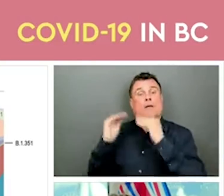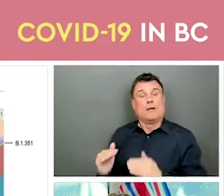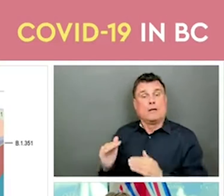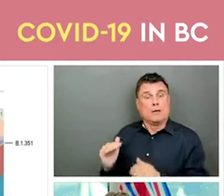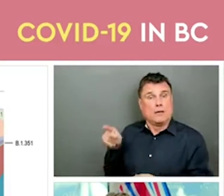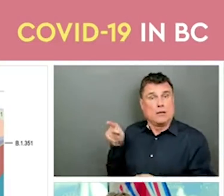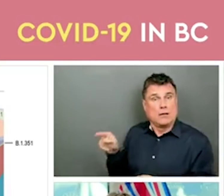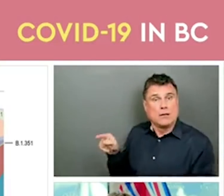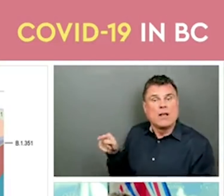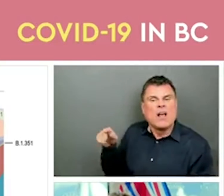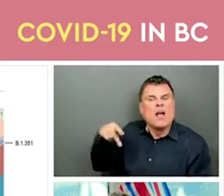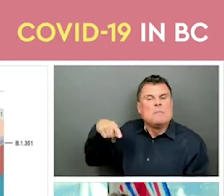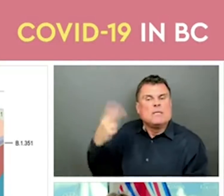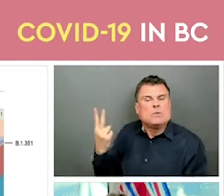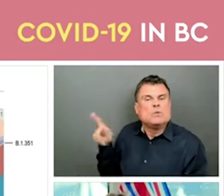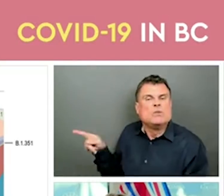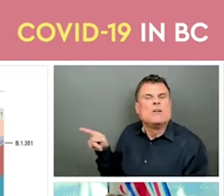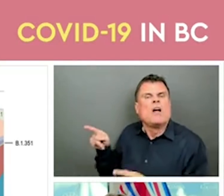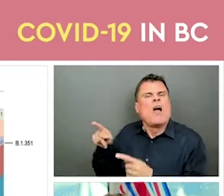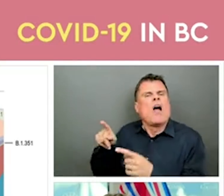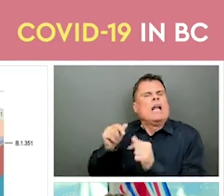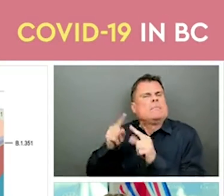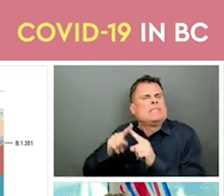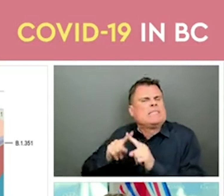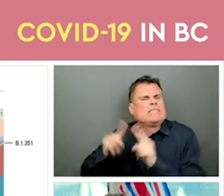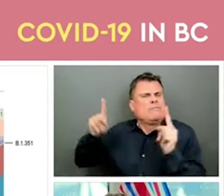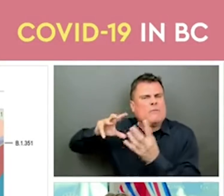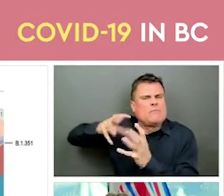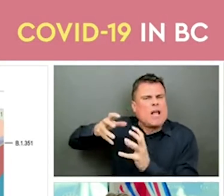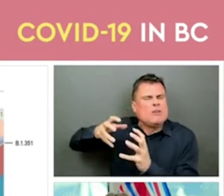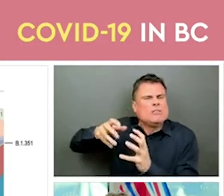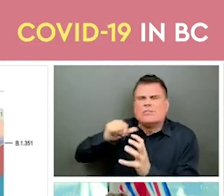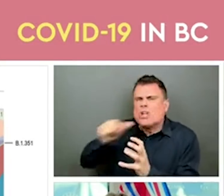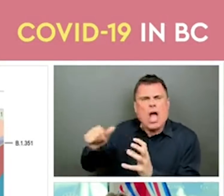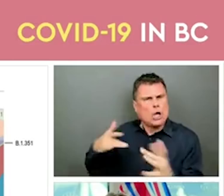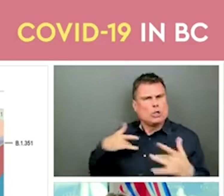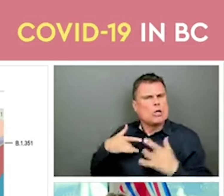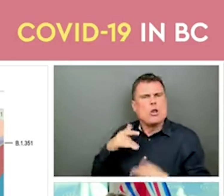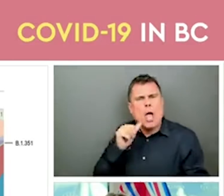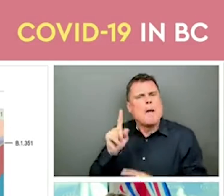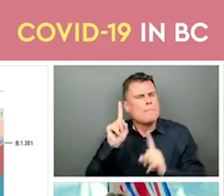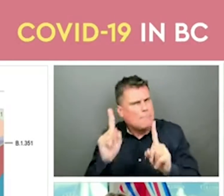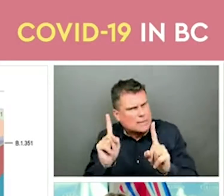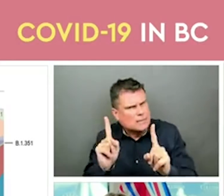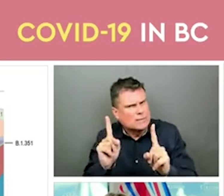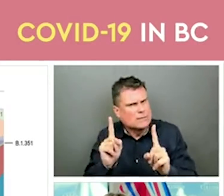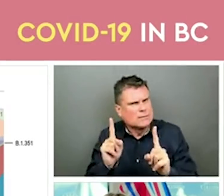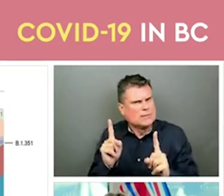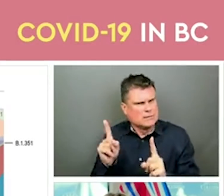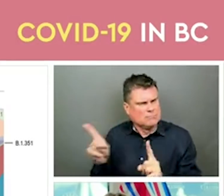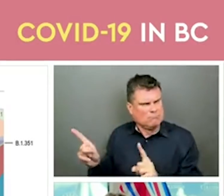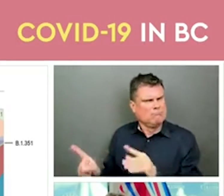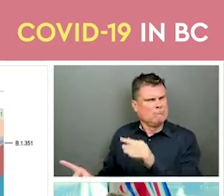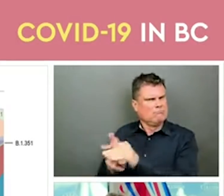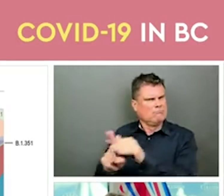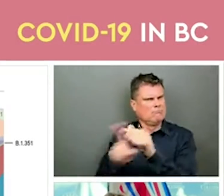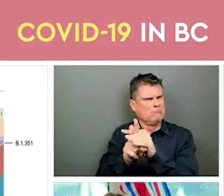what we consider a variant of concern, but it is one that's been causing a lot of illness over the last few months.